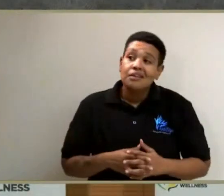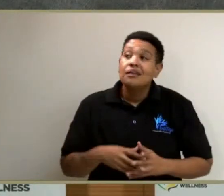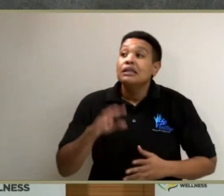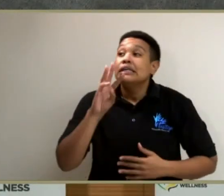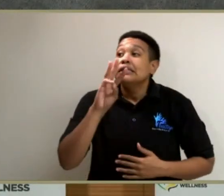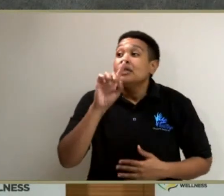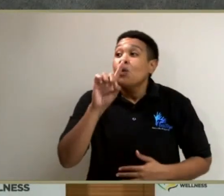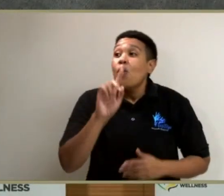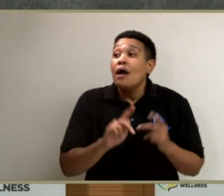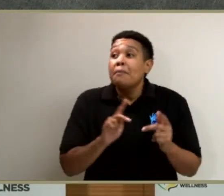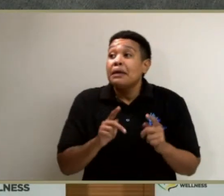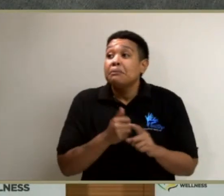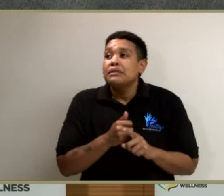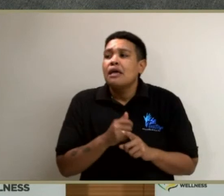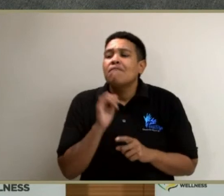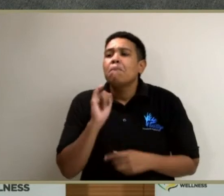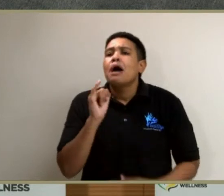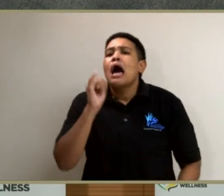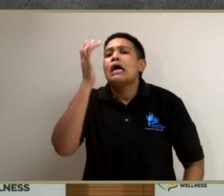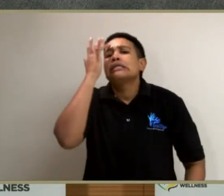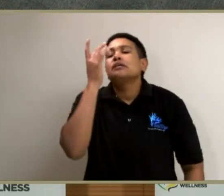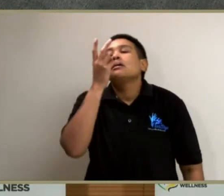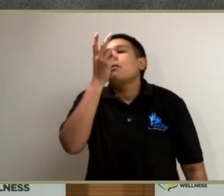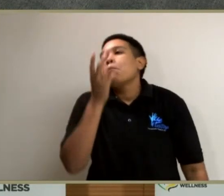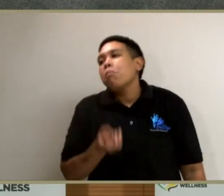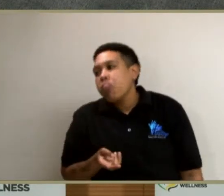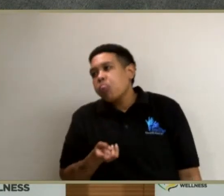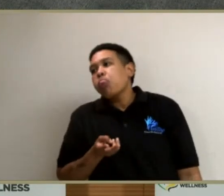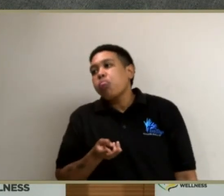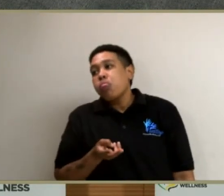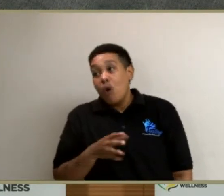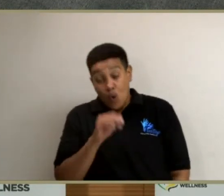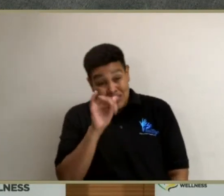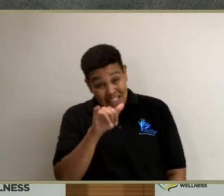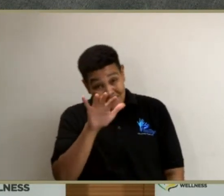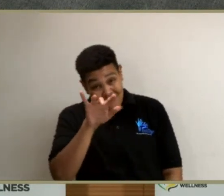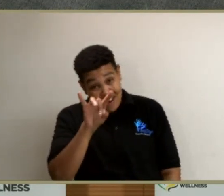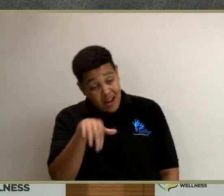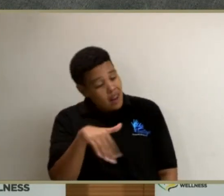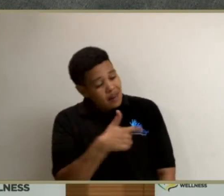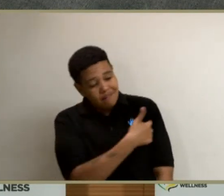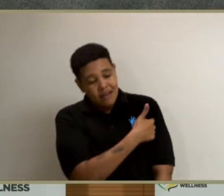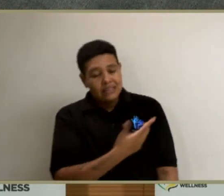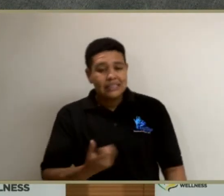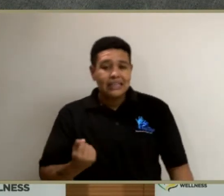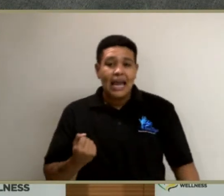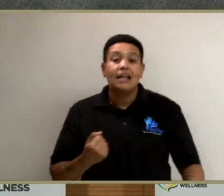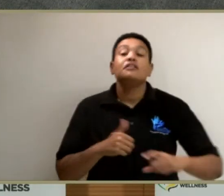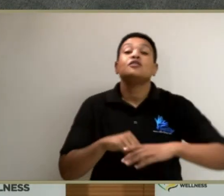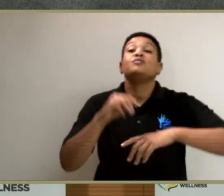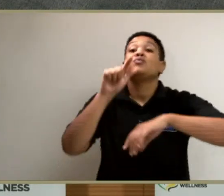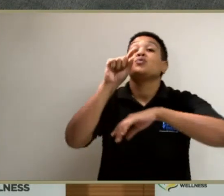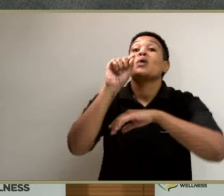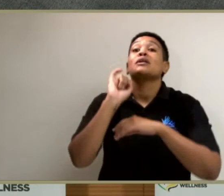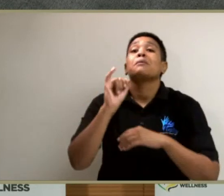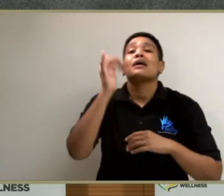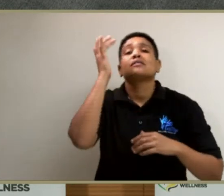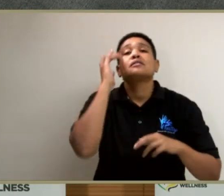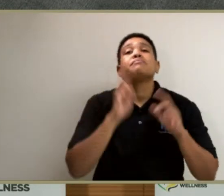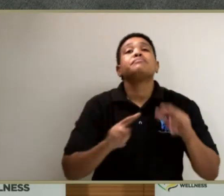61 patients were severely ill, and of that number, 58 were unvaccinated. And of the 20 critically ill